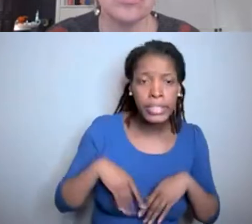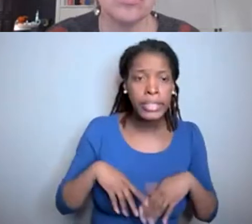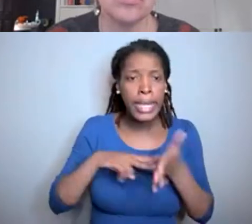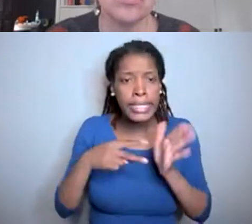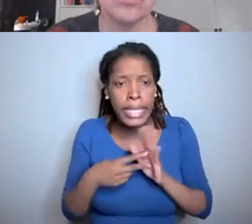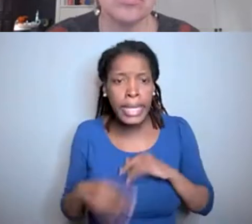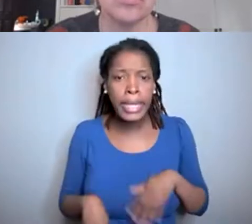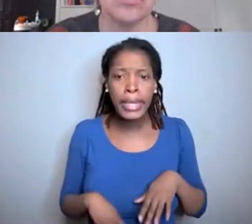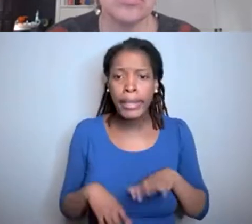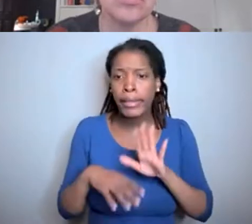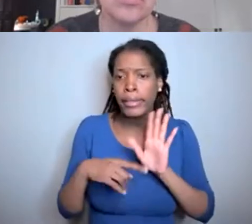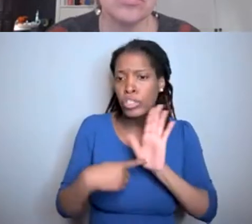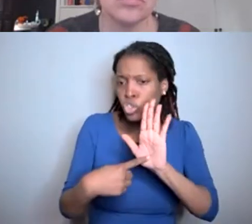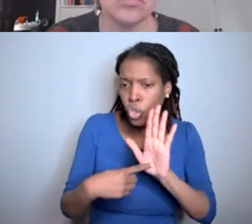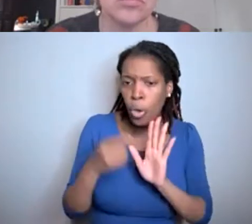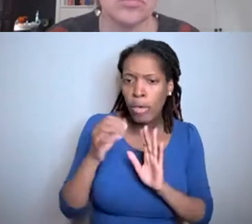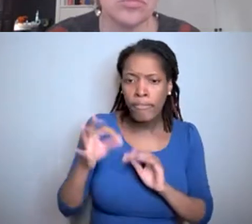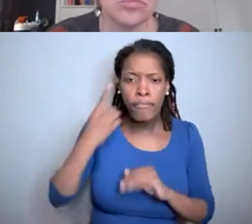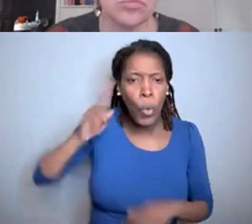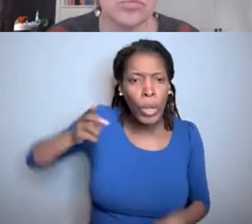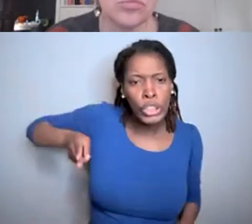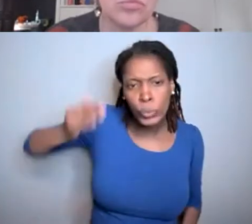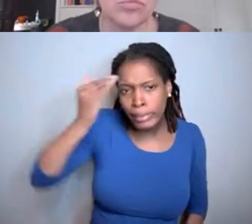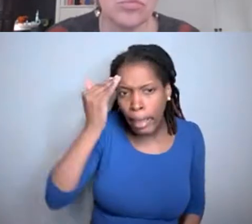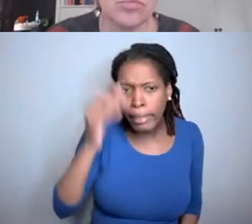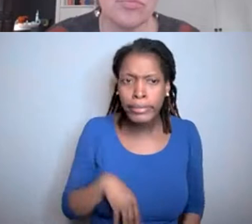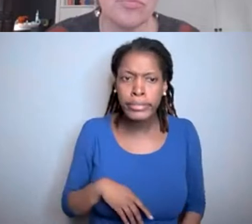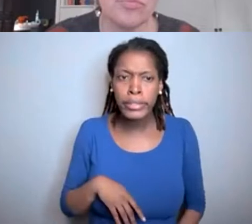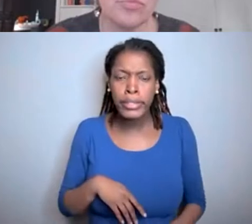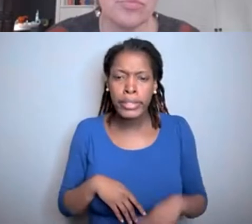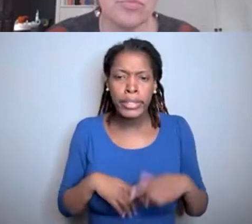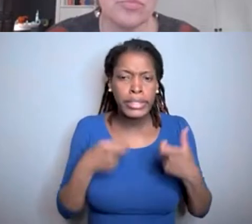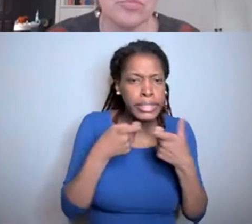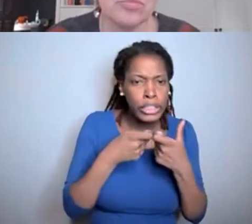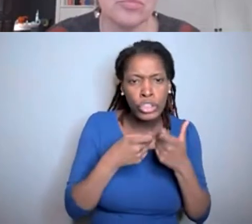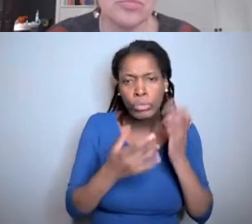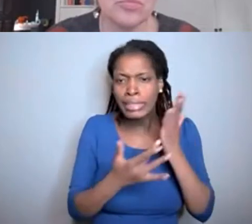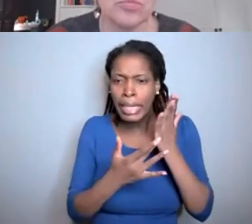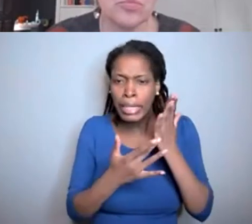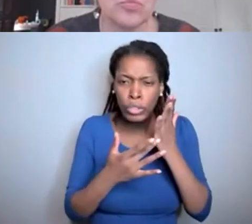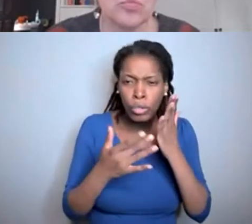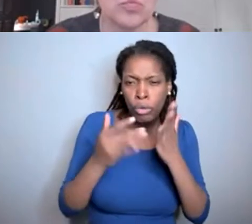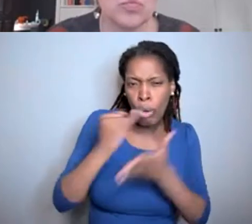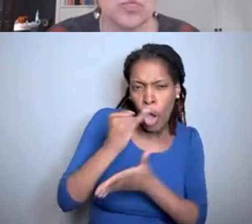like is the panel looking at those are there things like that they're looking at specifically